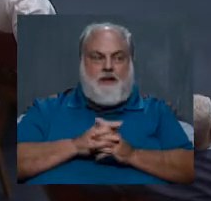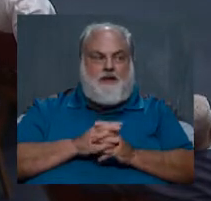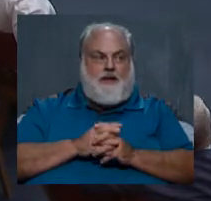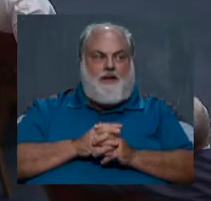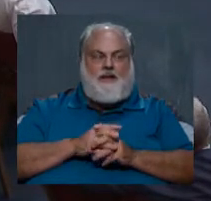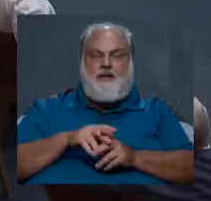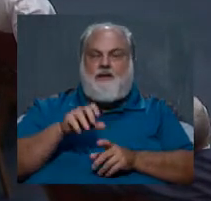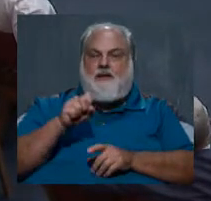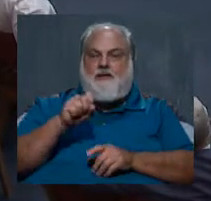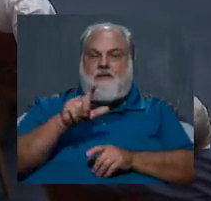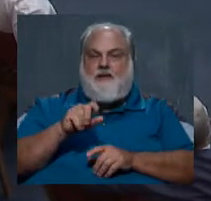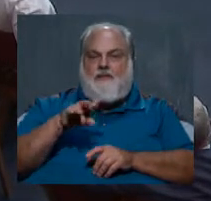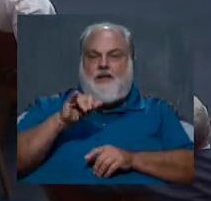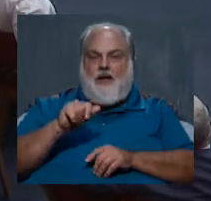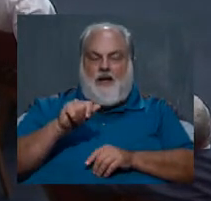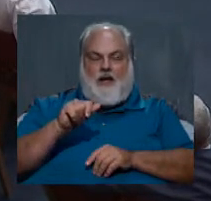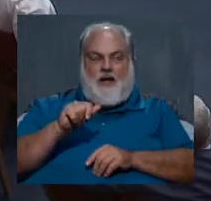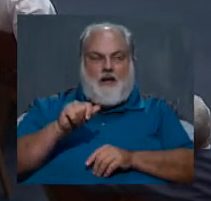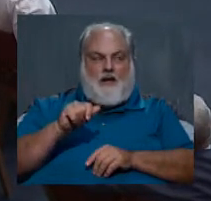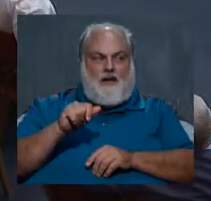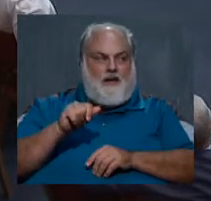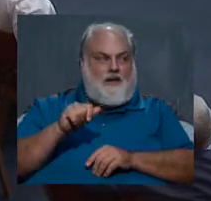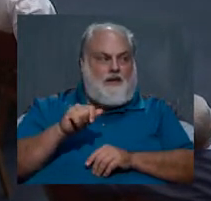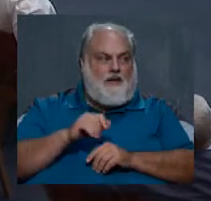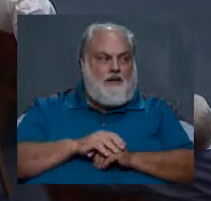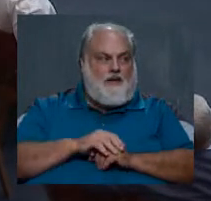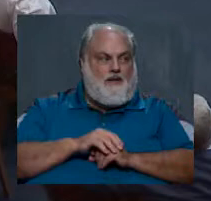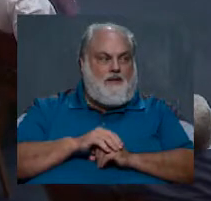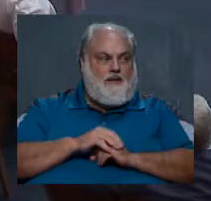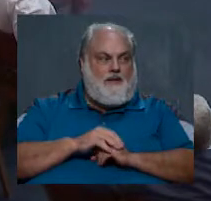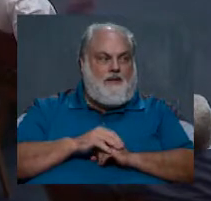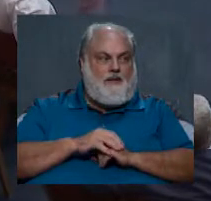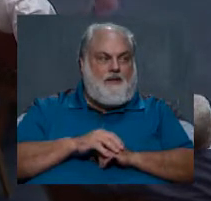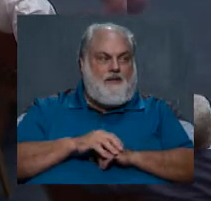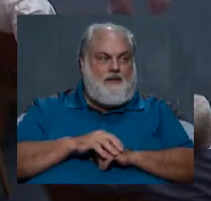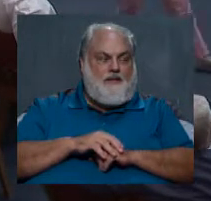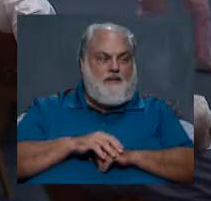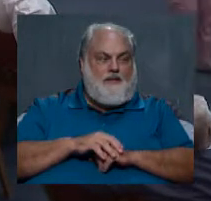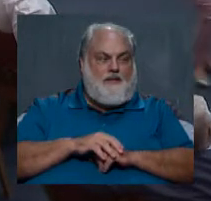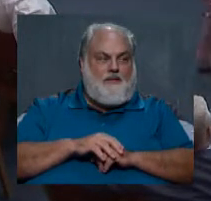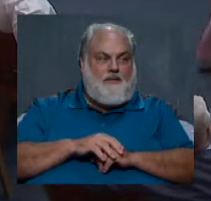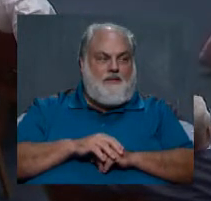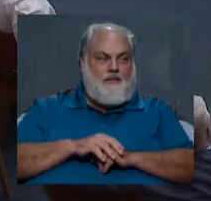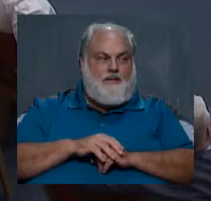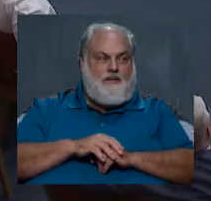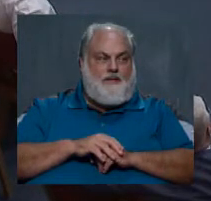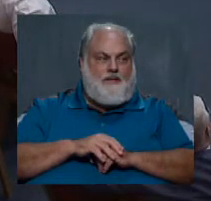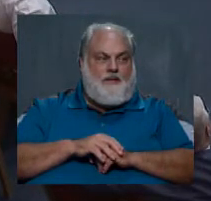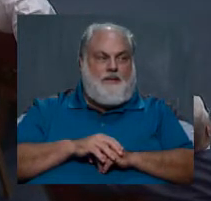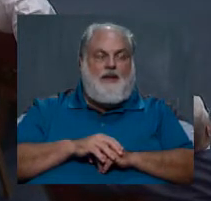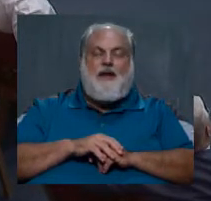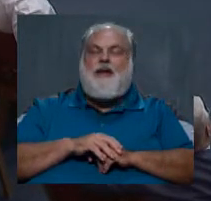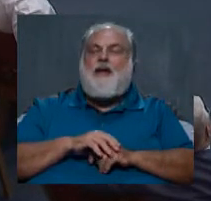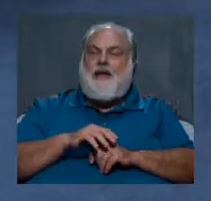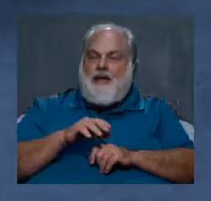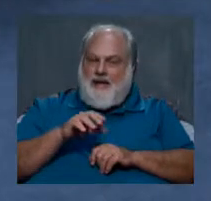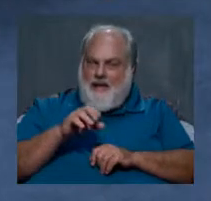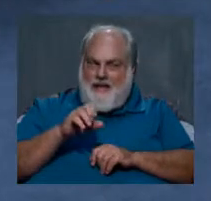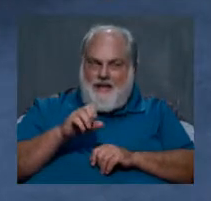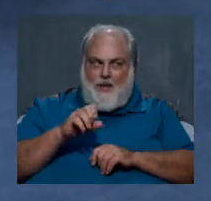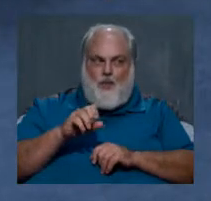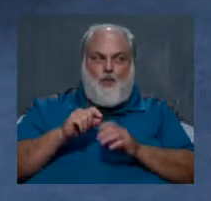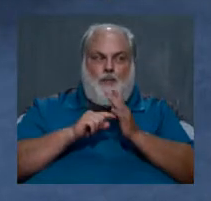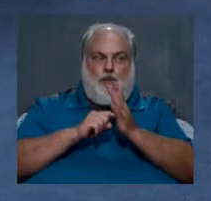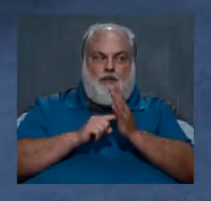Sylvia Delsum? Delsa. I'm Sylvia Delsum, president of the